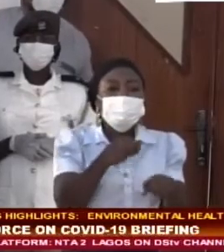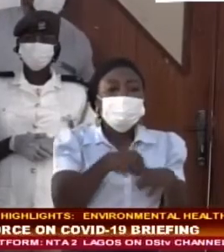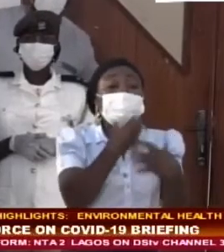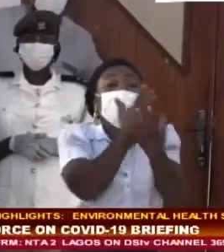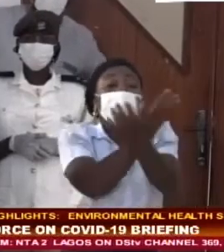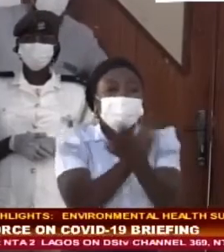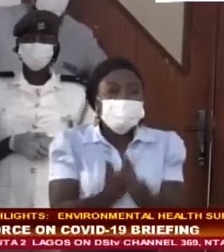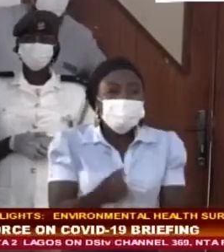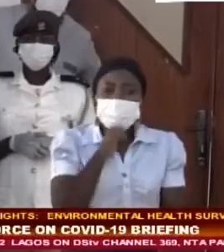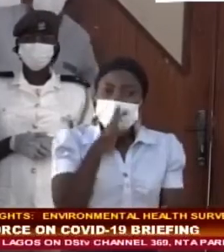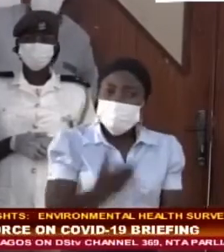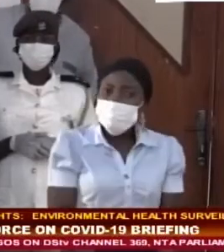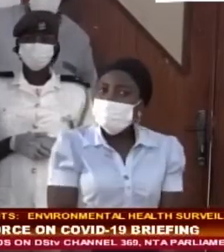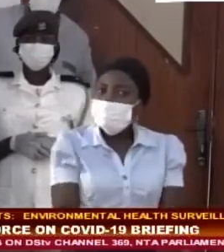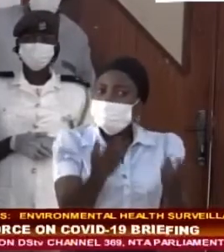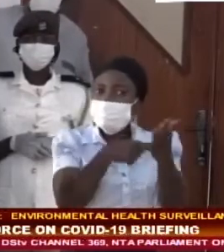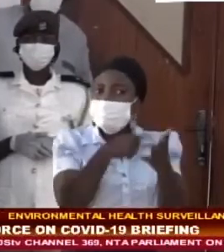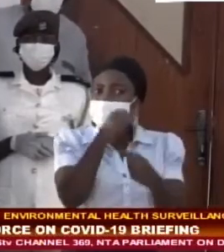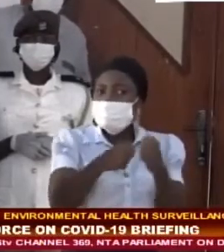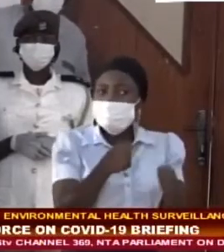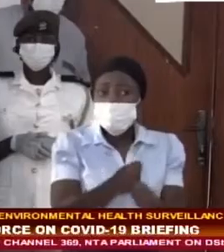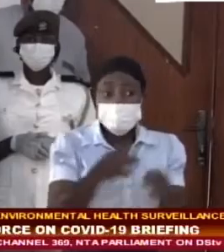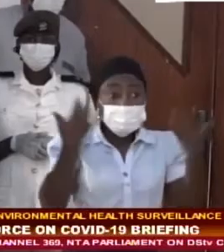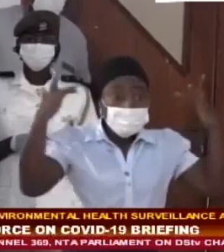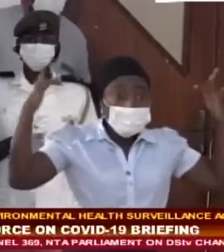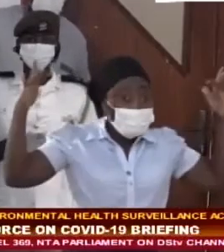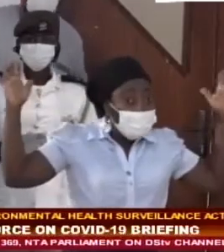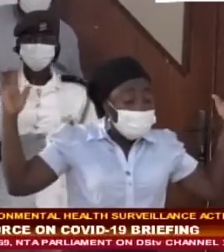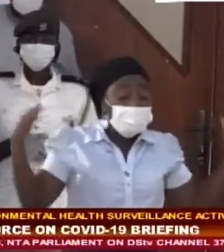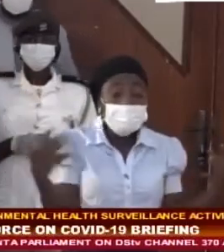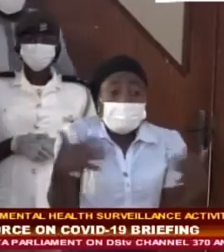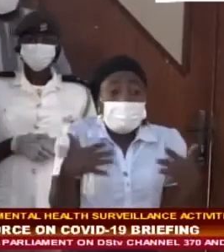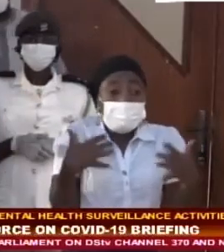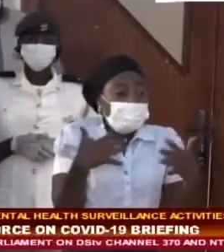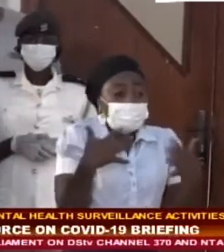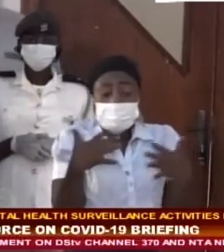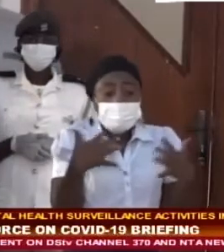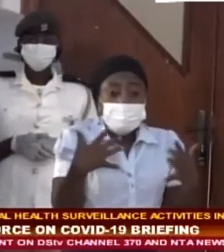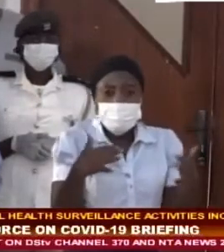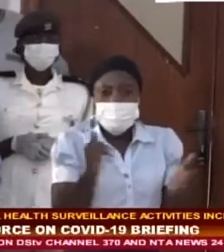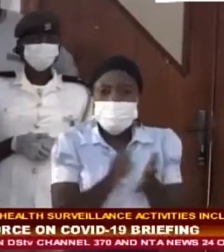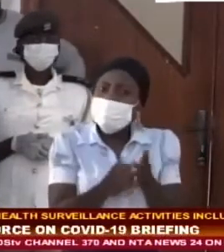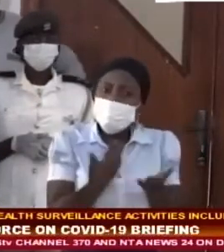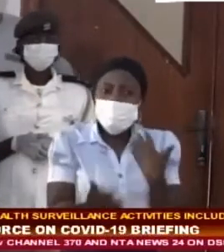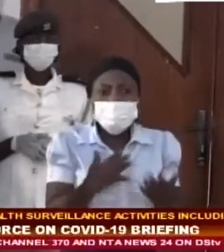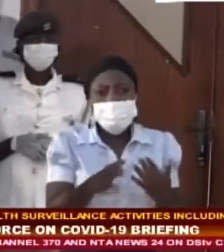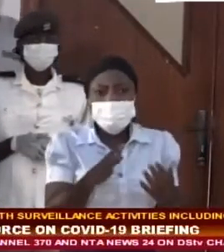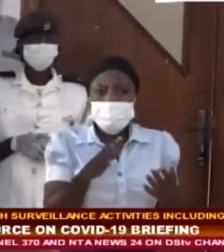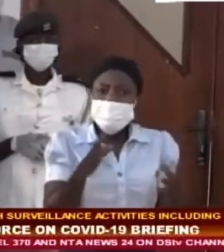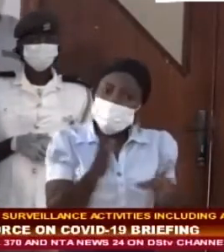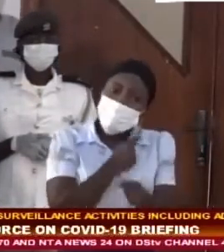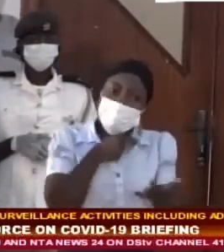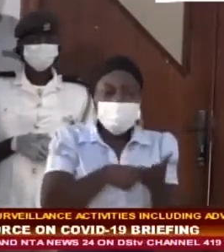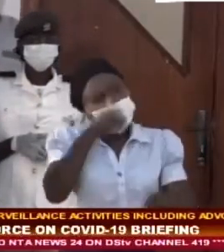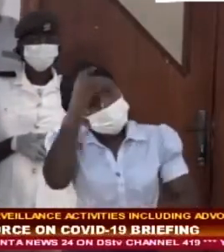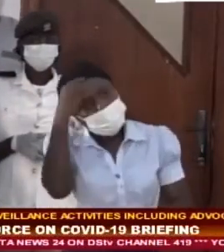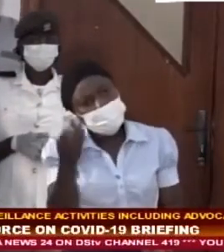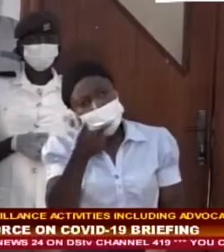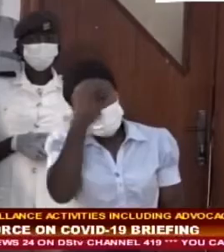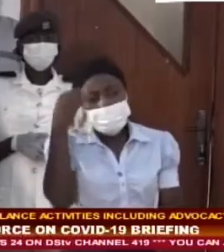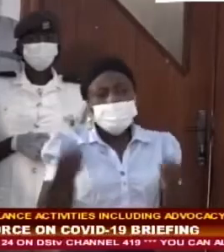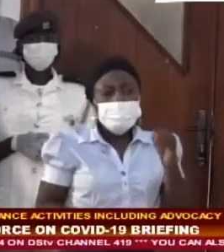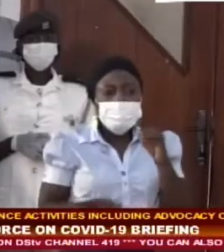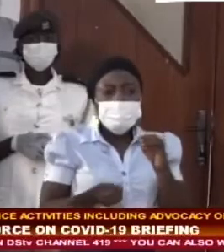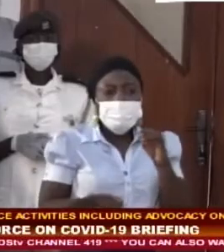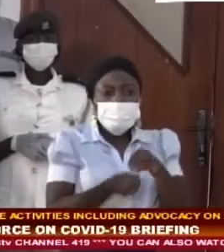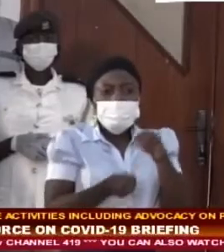They've not raised this kind of alarm before, but now they are scared that they might get infested because more people are being